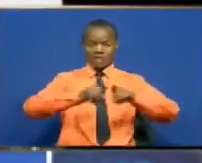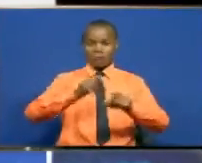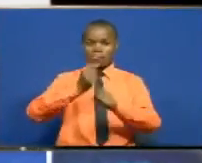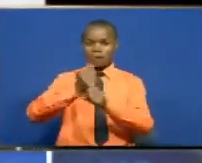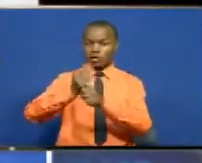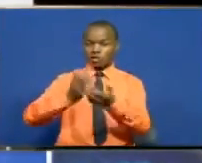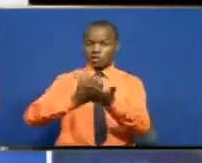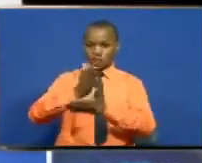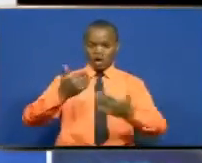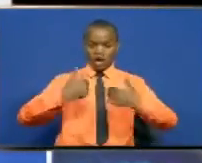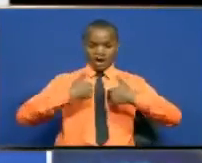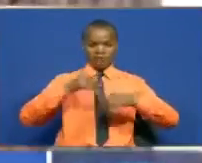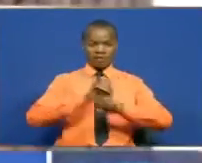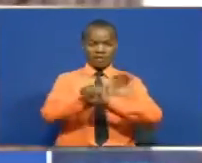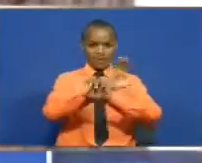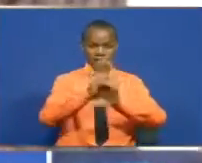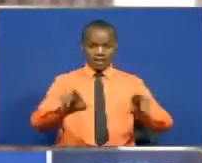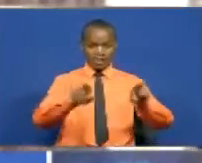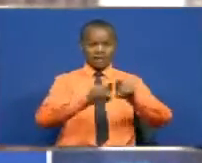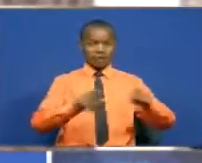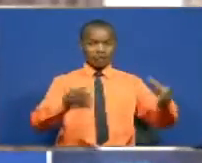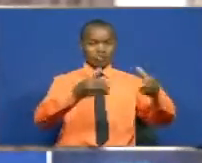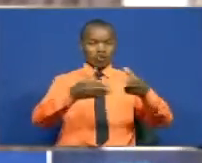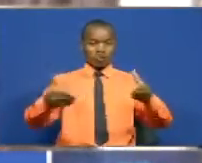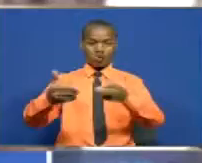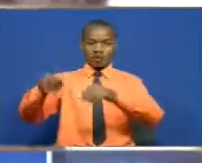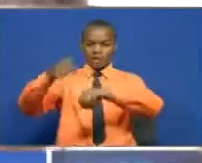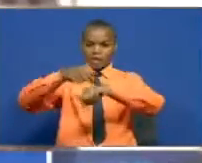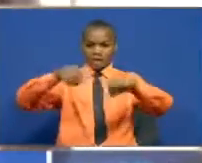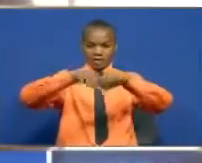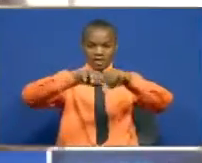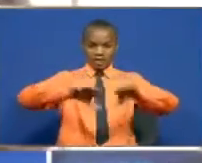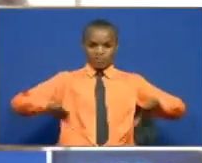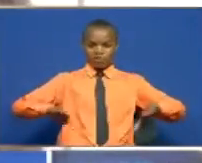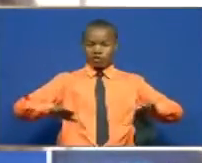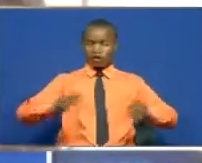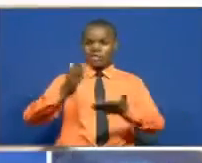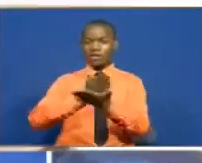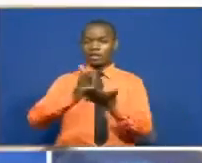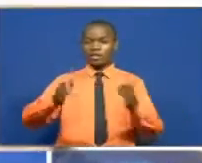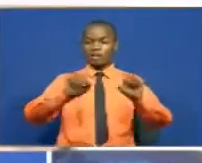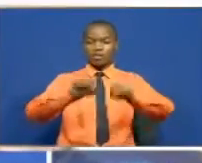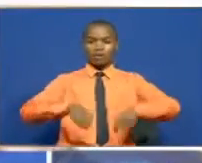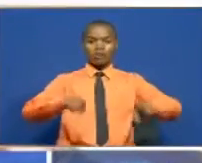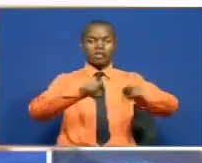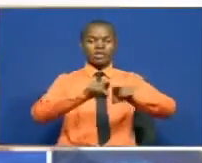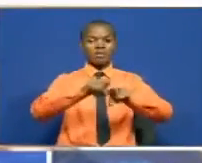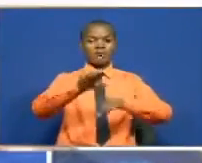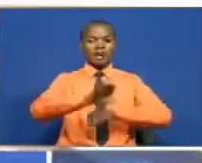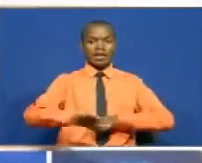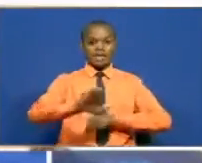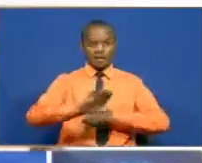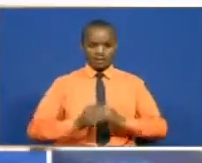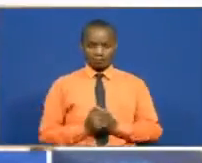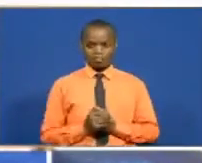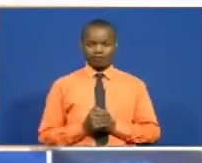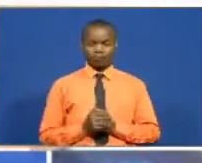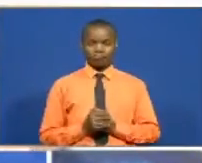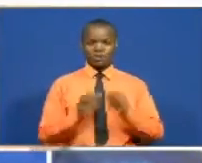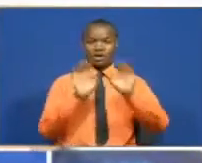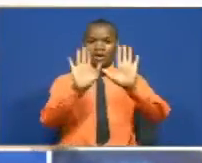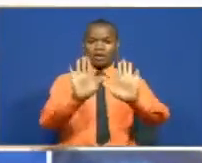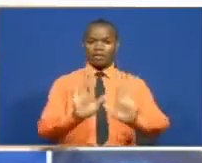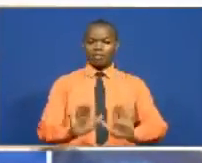efficiency, as all state agencies in the devolution sector will be under the same roof. This is significant because in